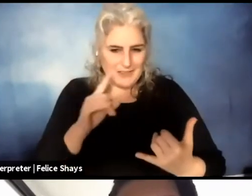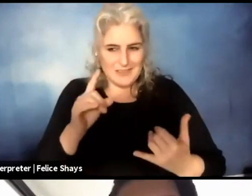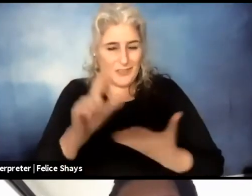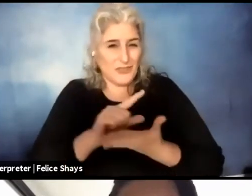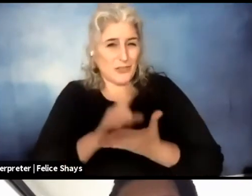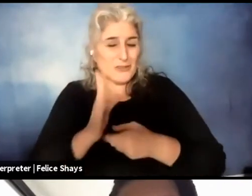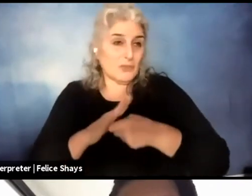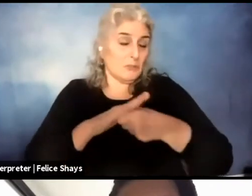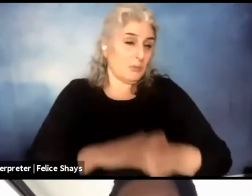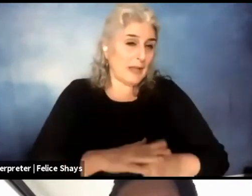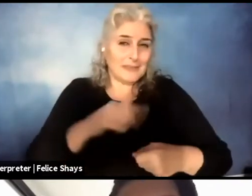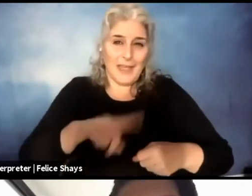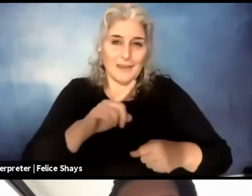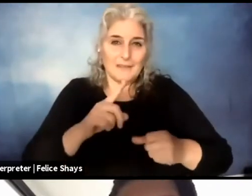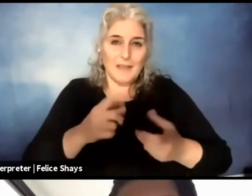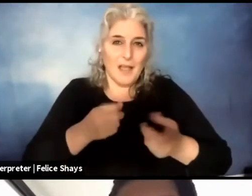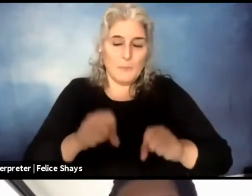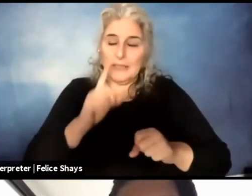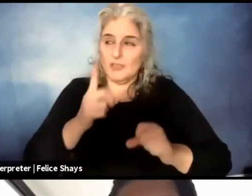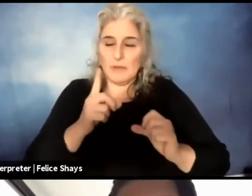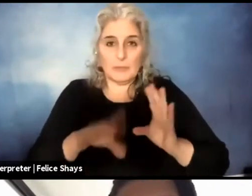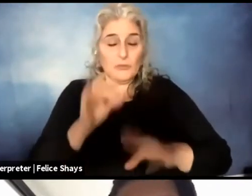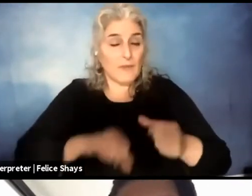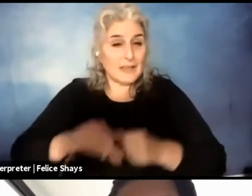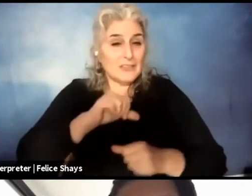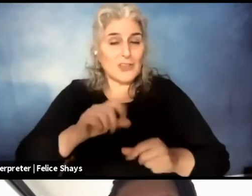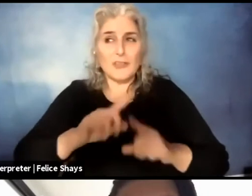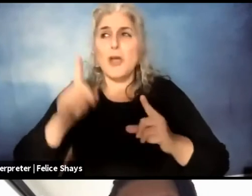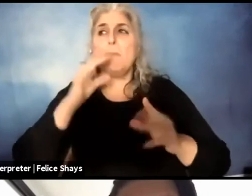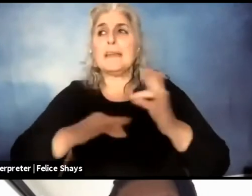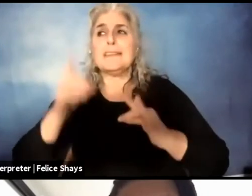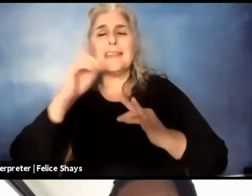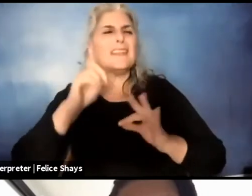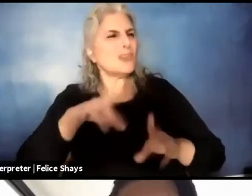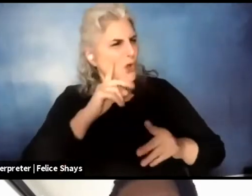community taken away from them under this, you know, supposed guise of protection that